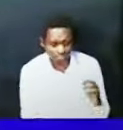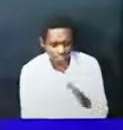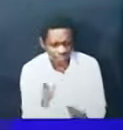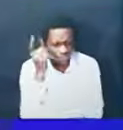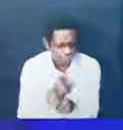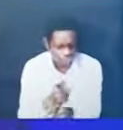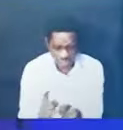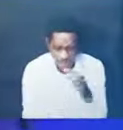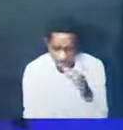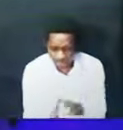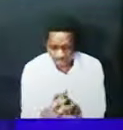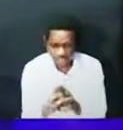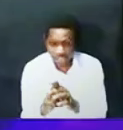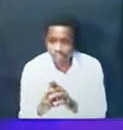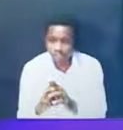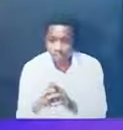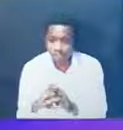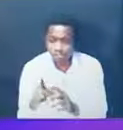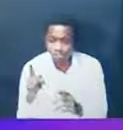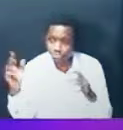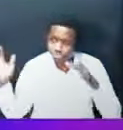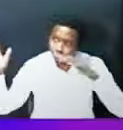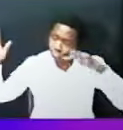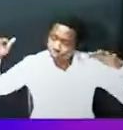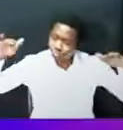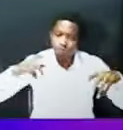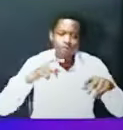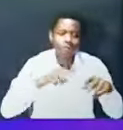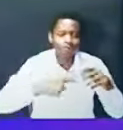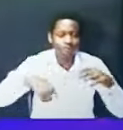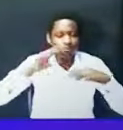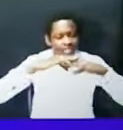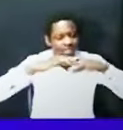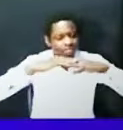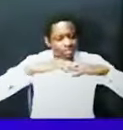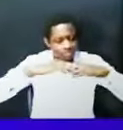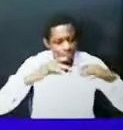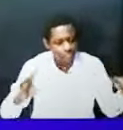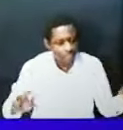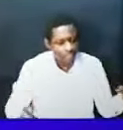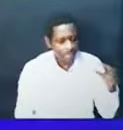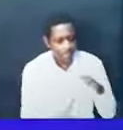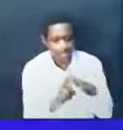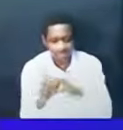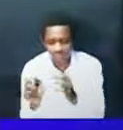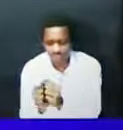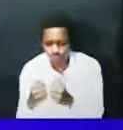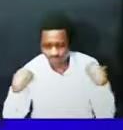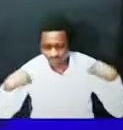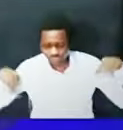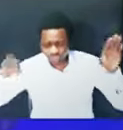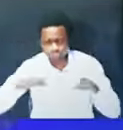appeared with the angels, praising God and